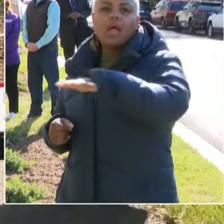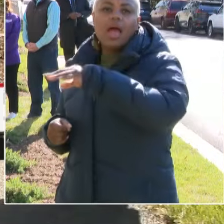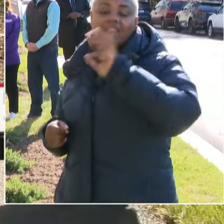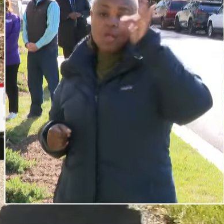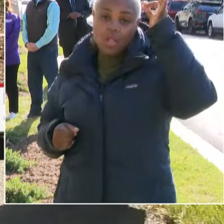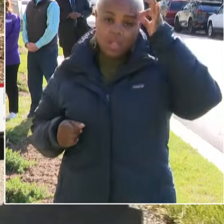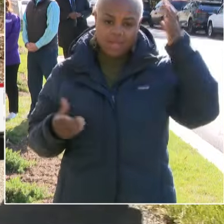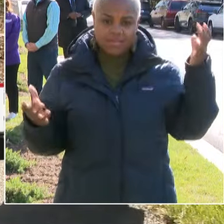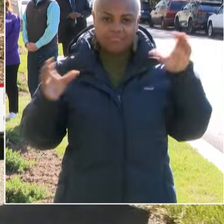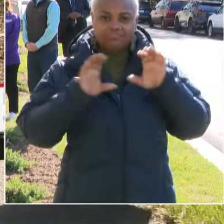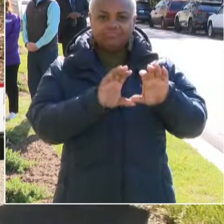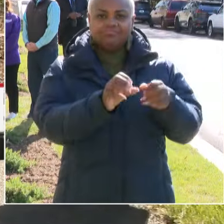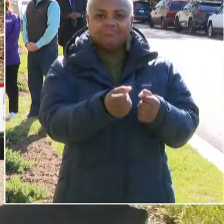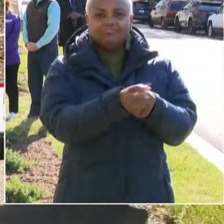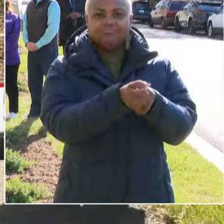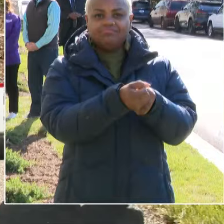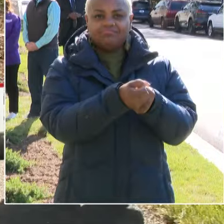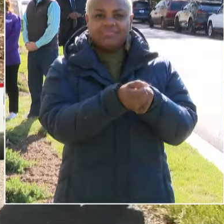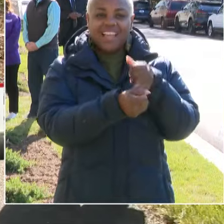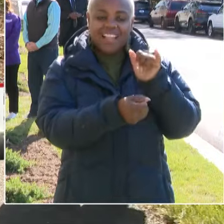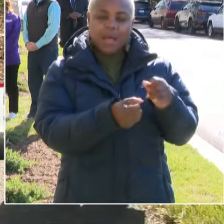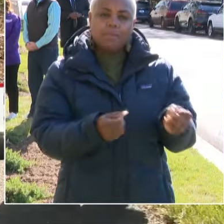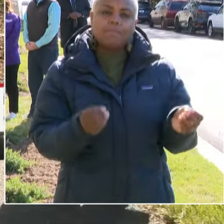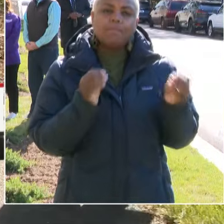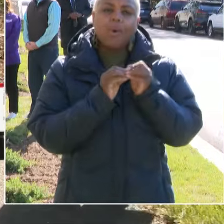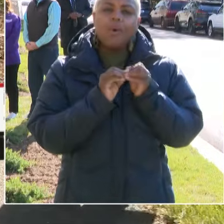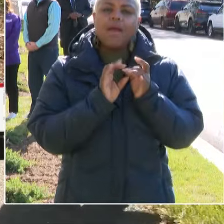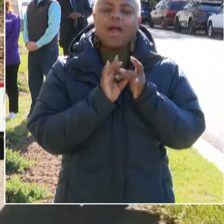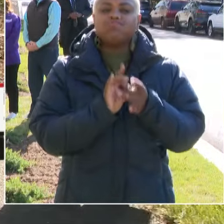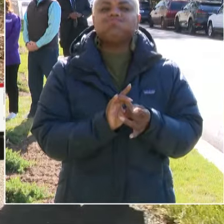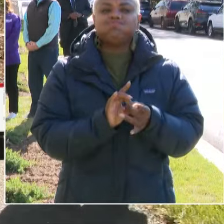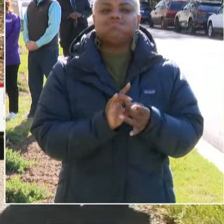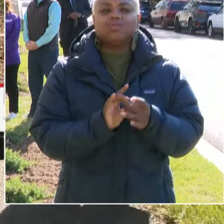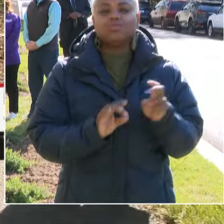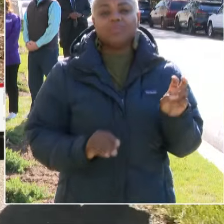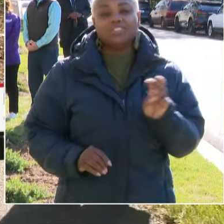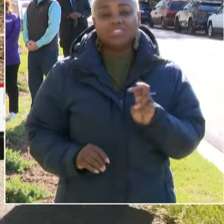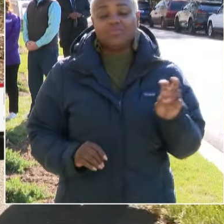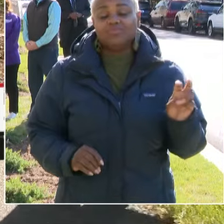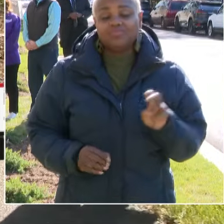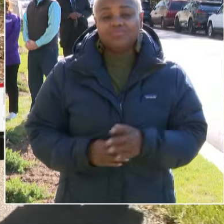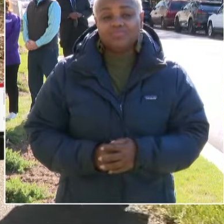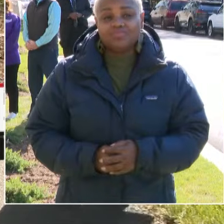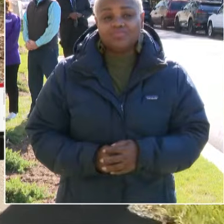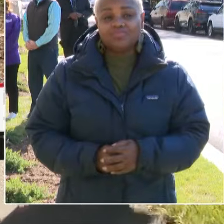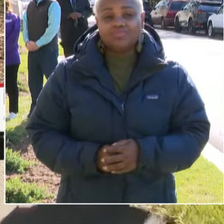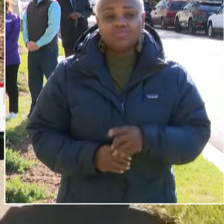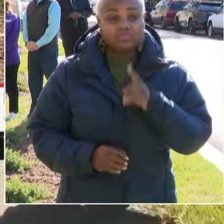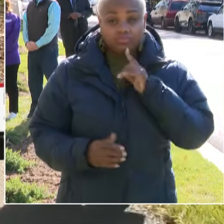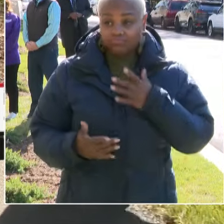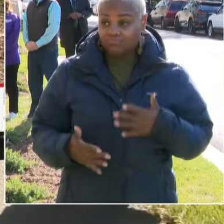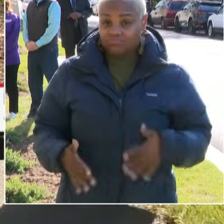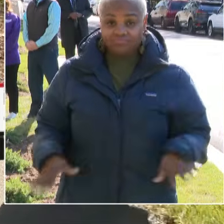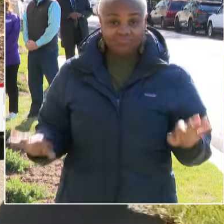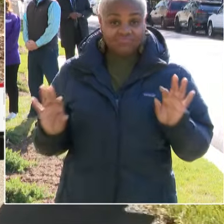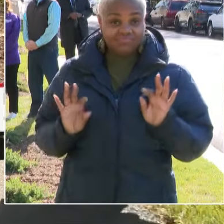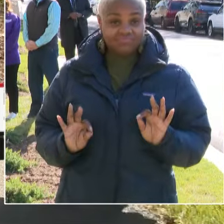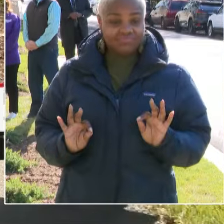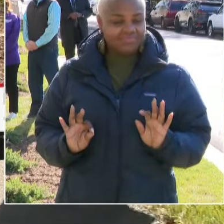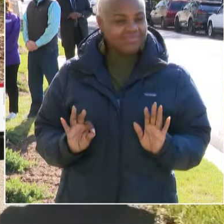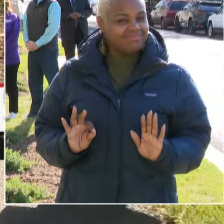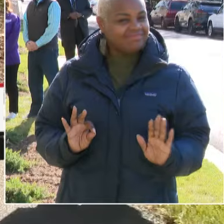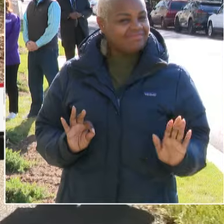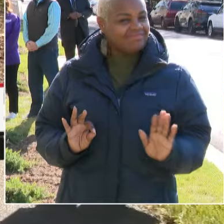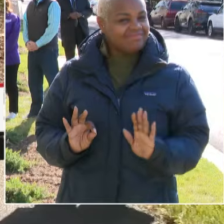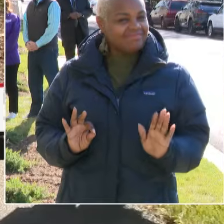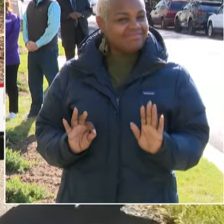safer, more connected, and more resilient transportation network. And we are not stopping here. Next year, we plan to break ground on